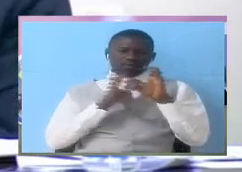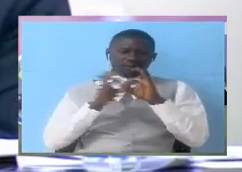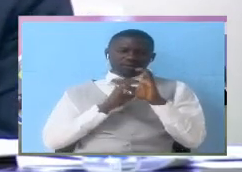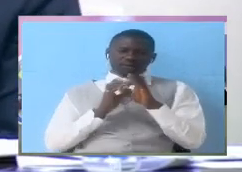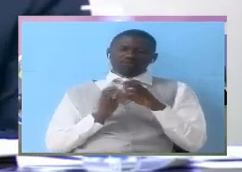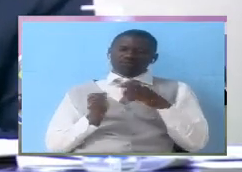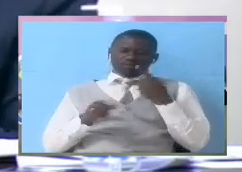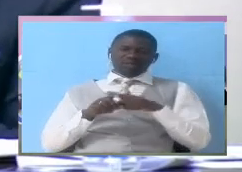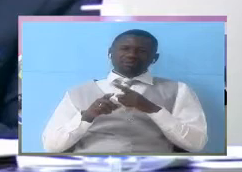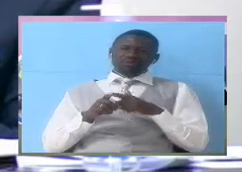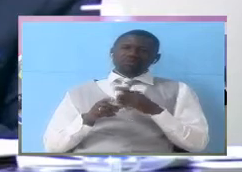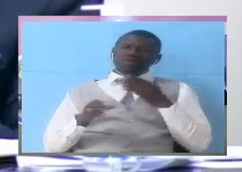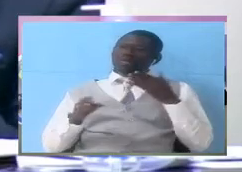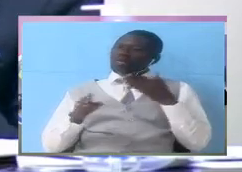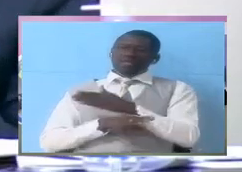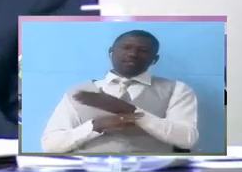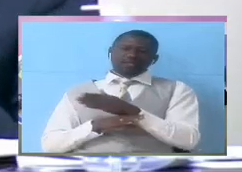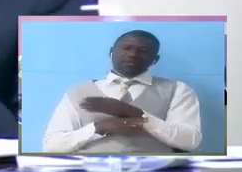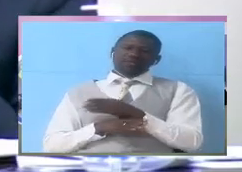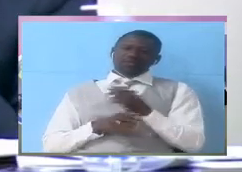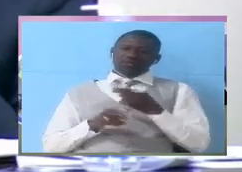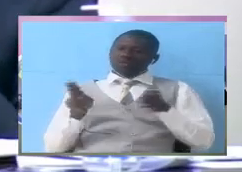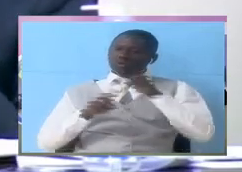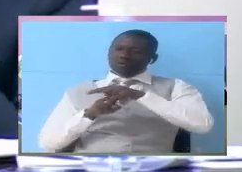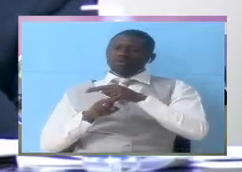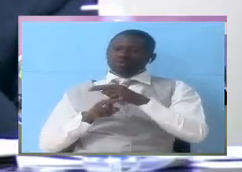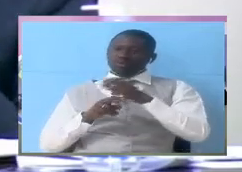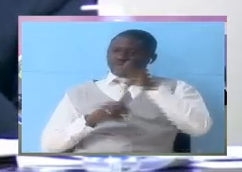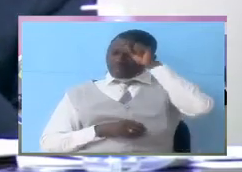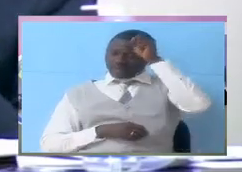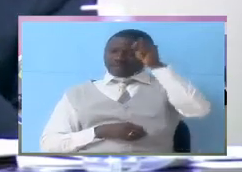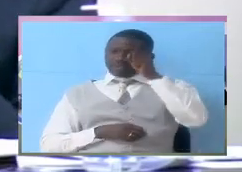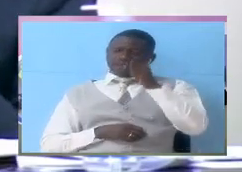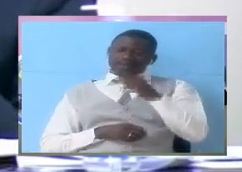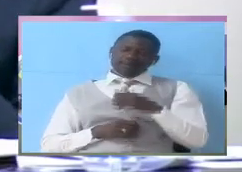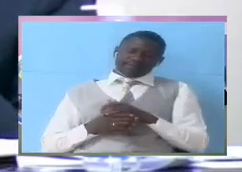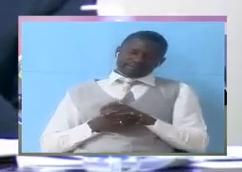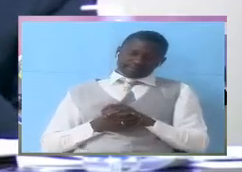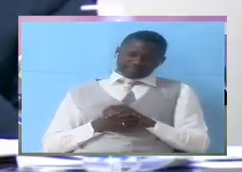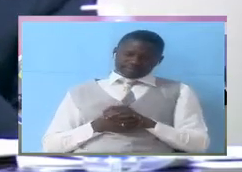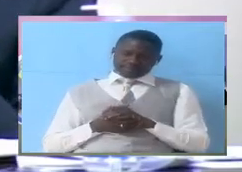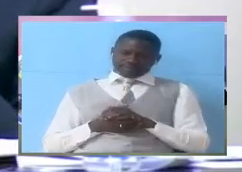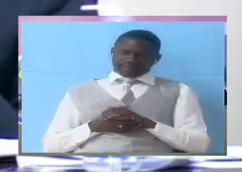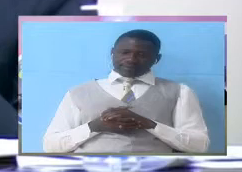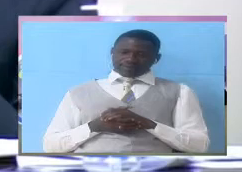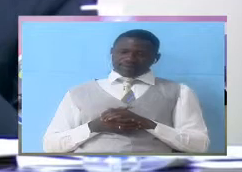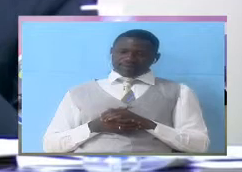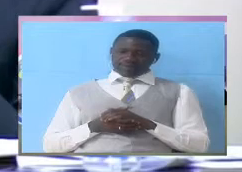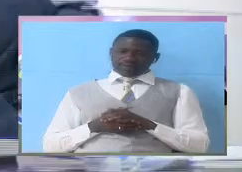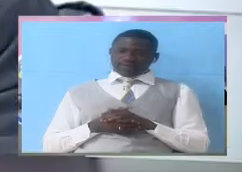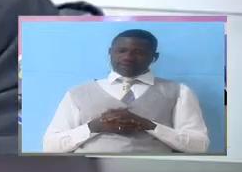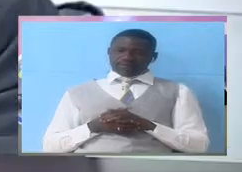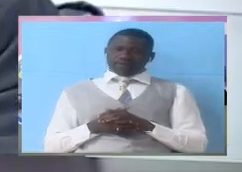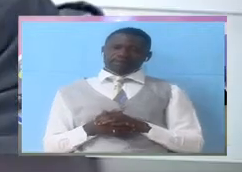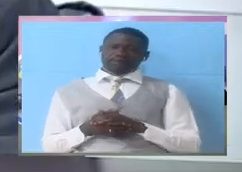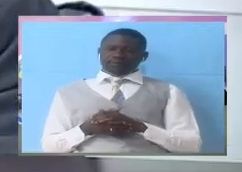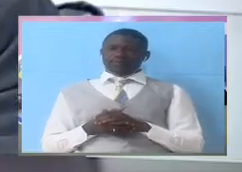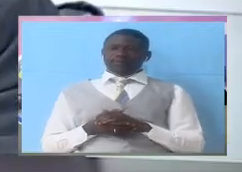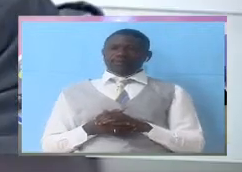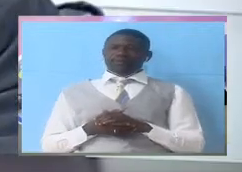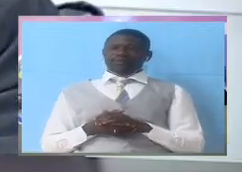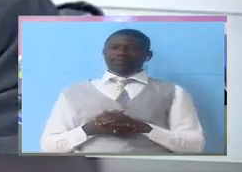the president. Melni ñaari fanni joko yi nga xamne mom lañ fi wax ni ci gannaaw bon suñu sukkandiko la fa melni yow dañ la dé jitu